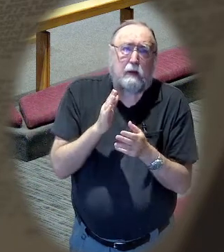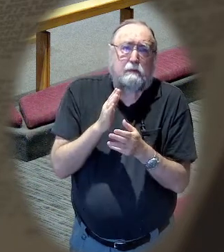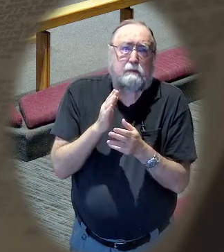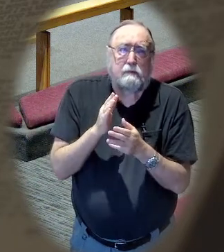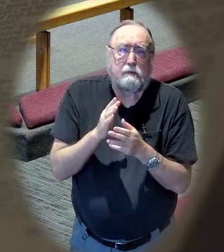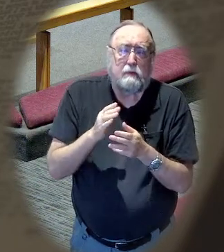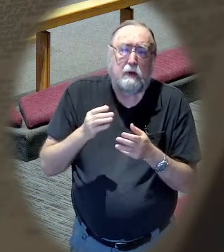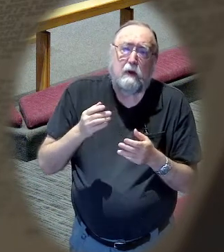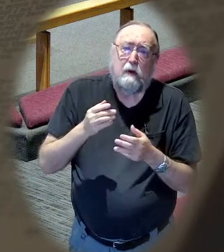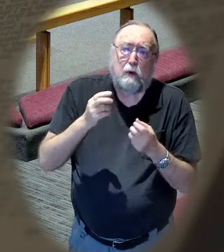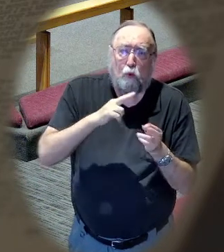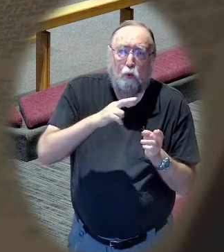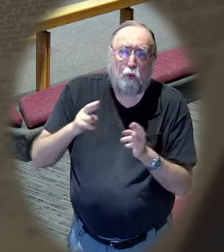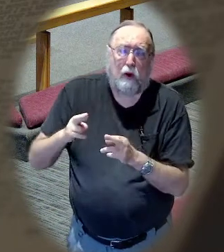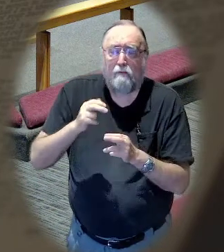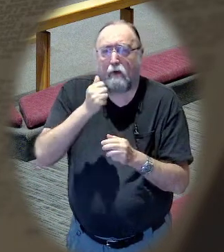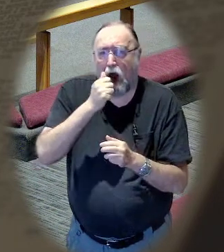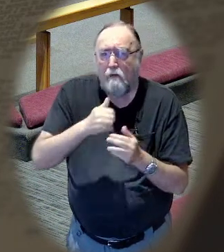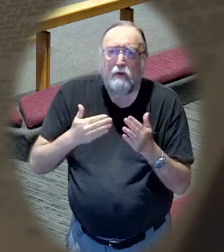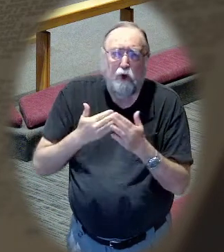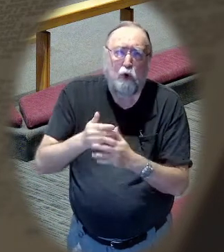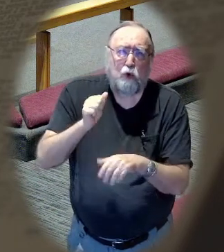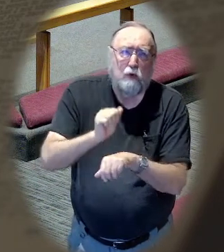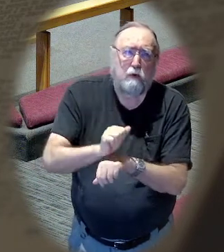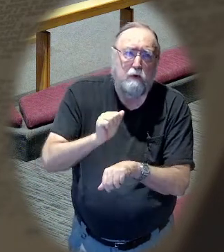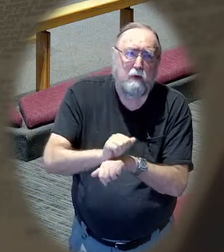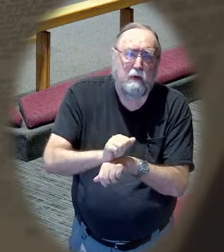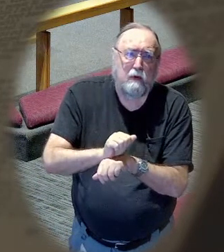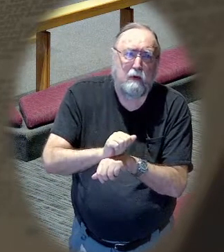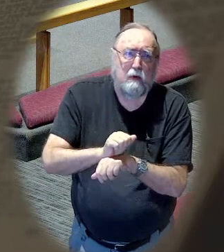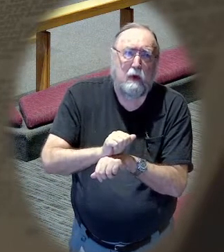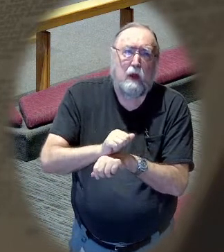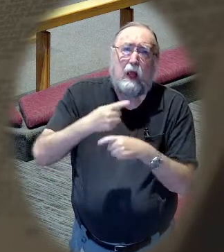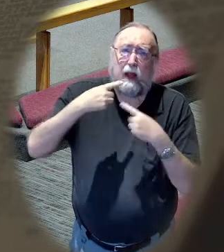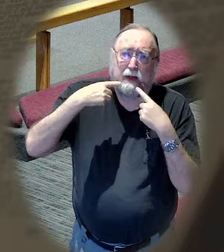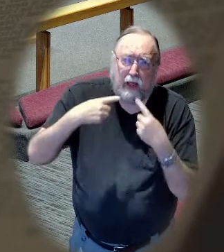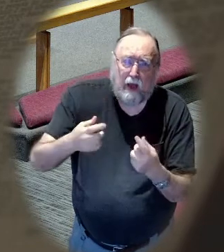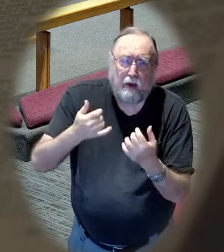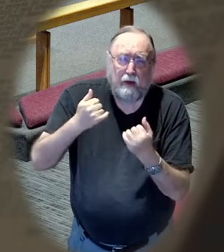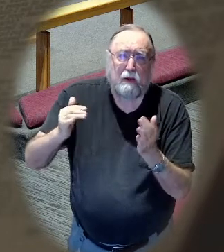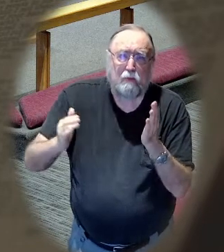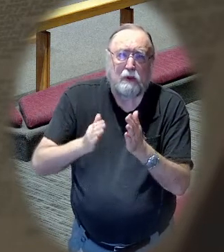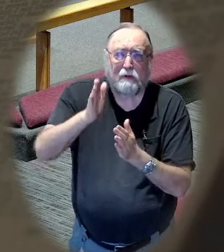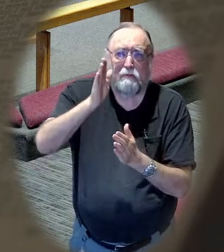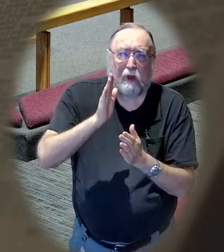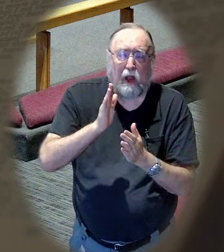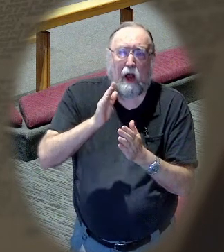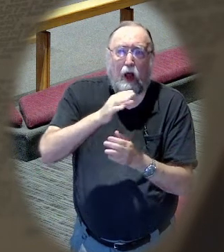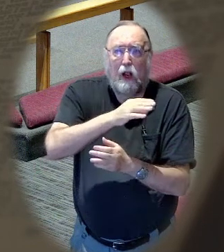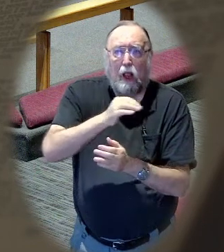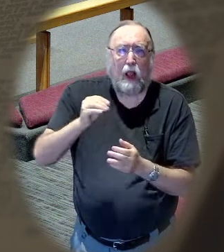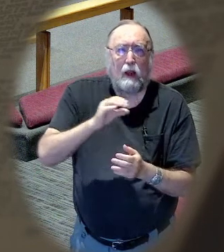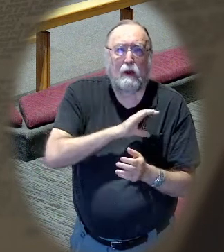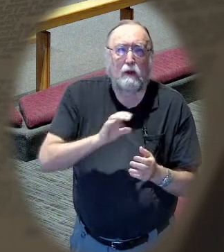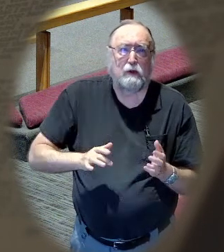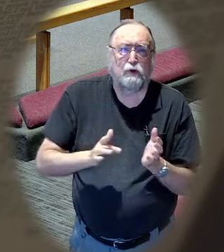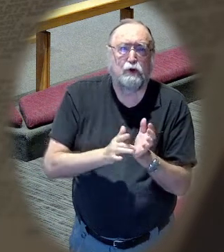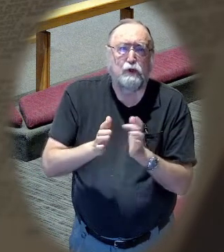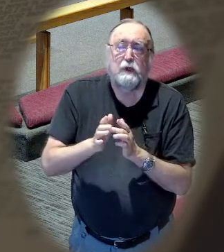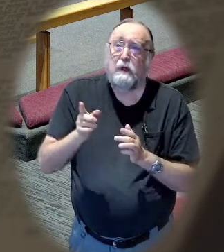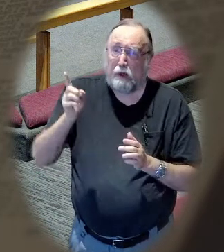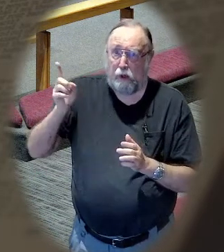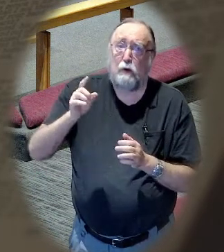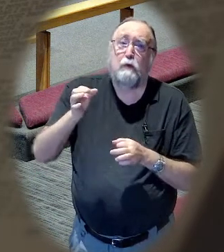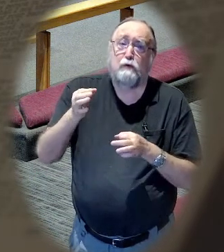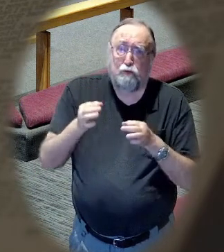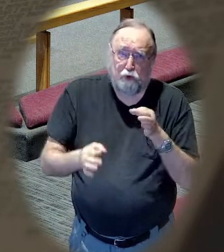competent, equipped for every good work. I charge you in the presence of God and of Jesus Christ, who is to judge the living and the dead,